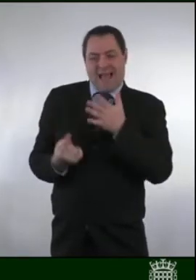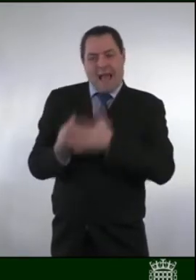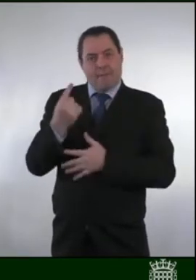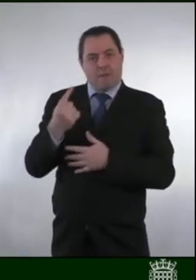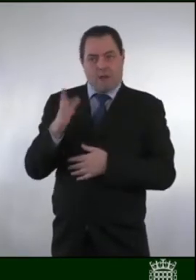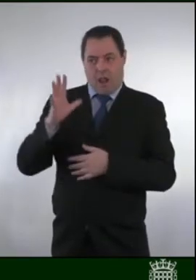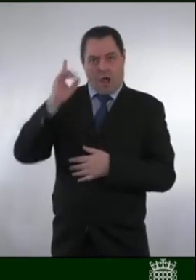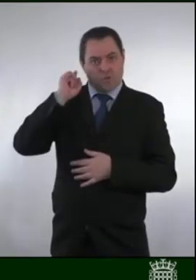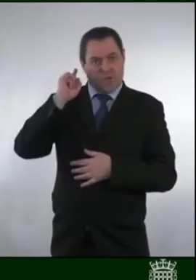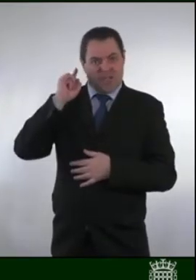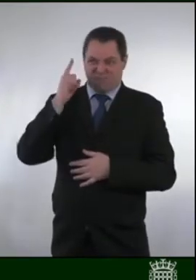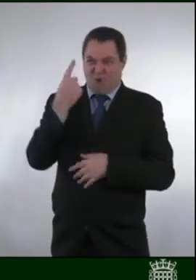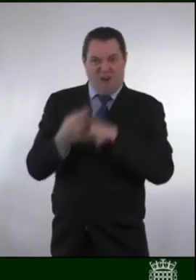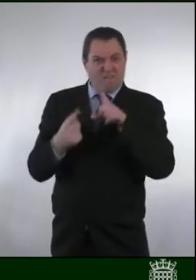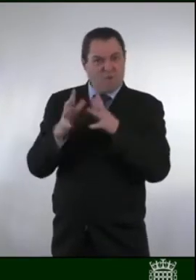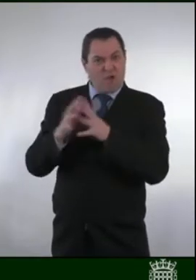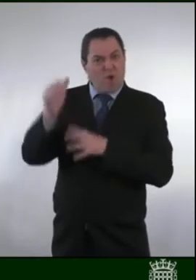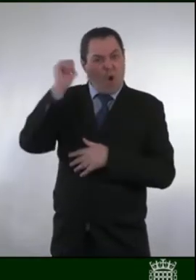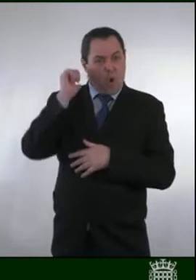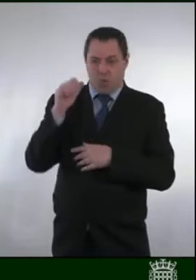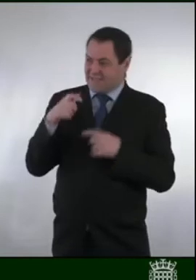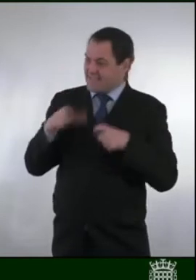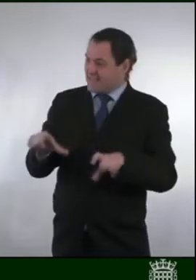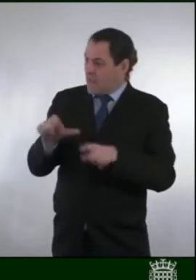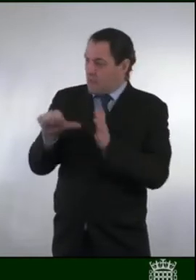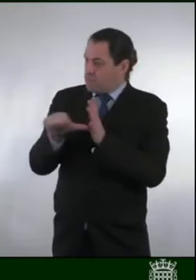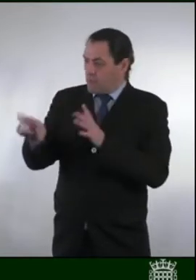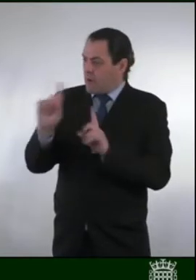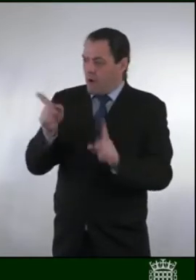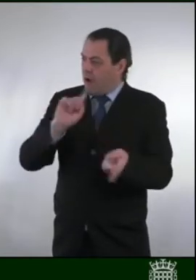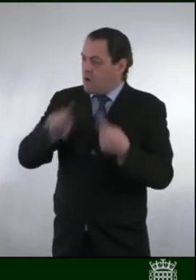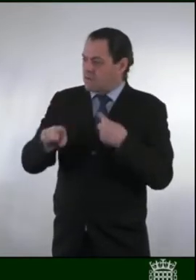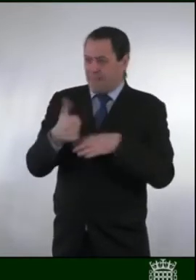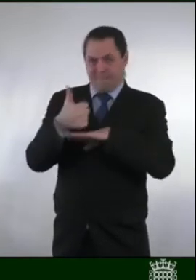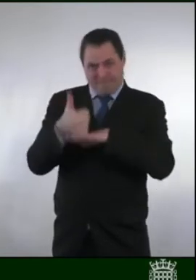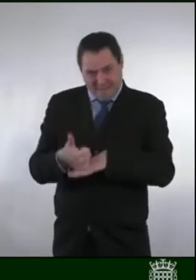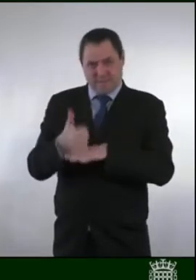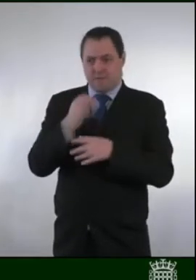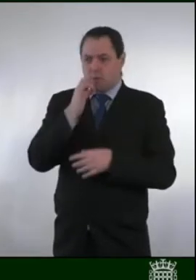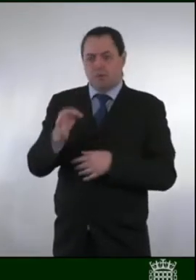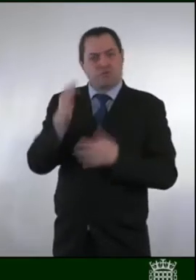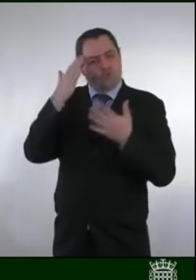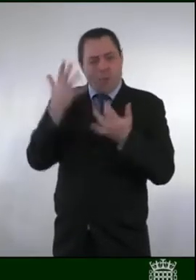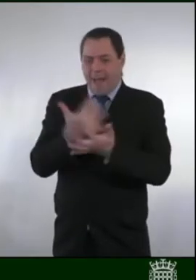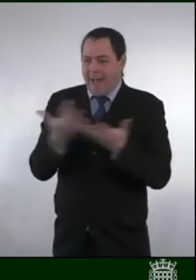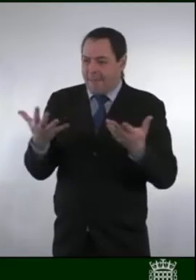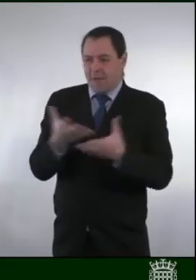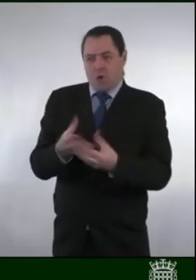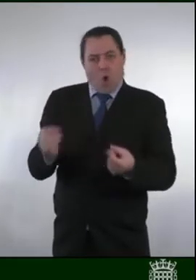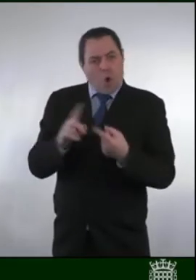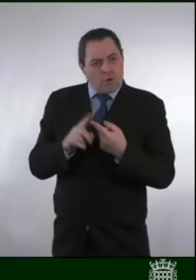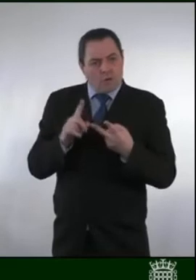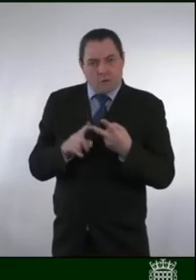light, he still hasn't got to the bottom of the basic questions, and he can't tell us how many cases have been lost, how